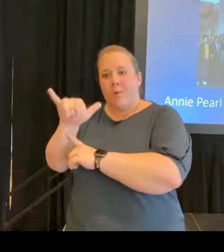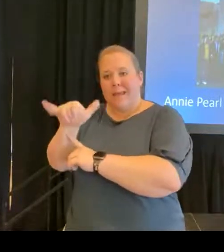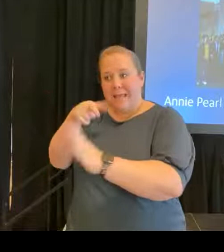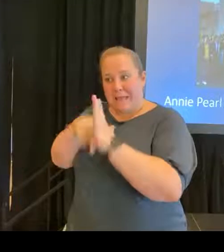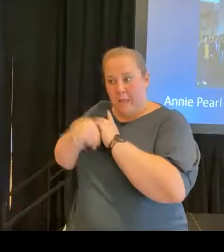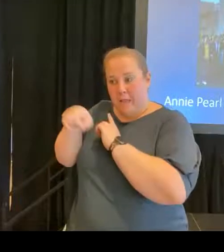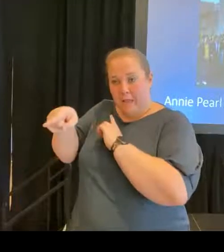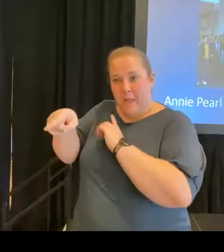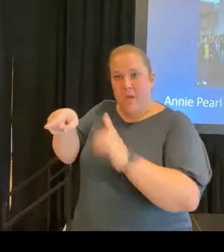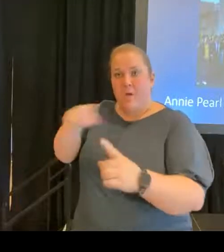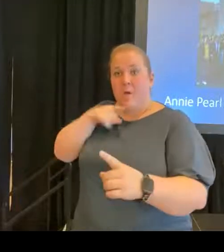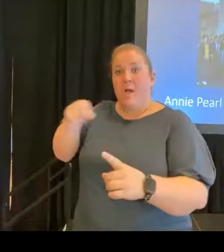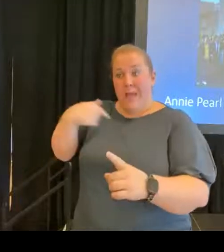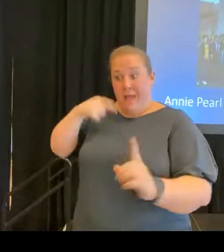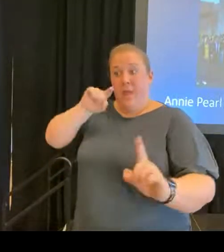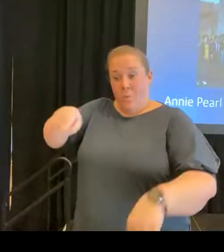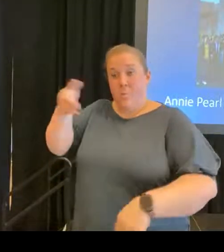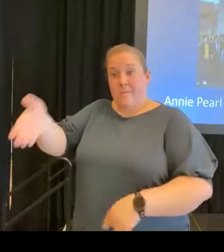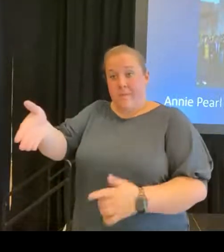75 with a fair.